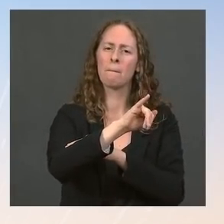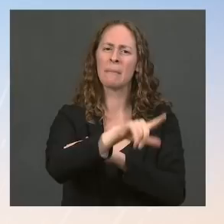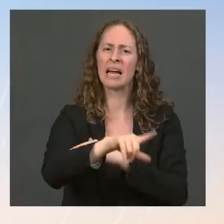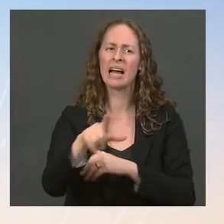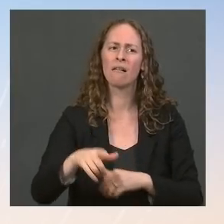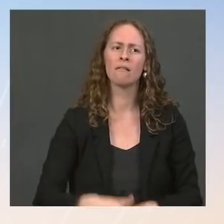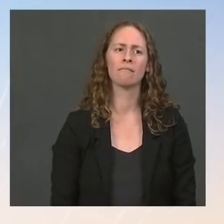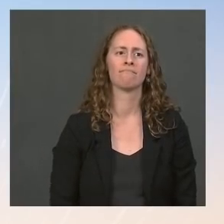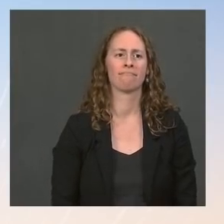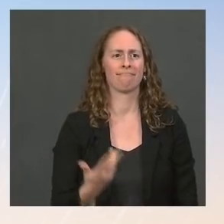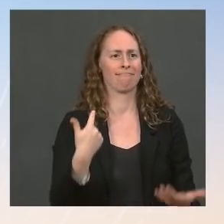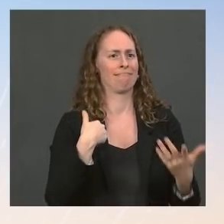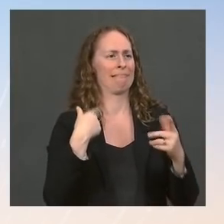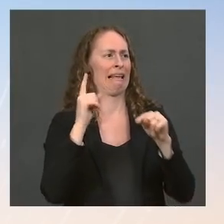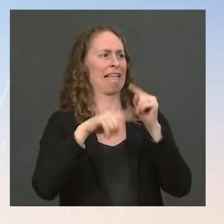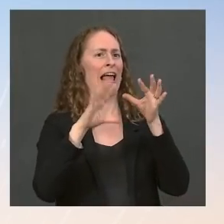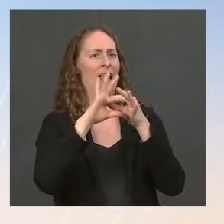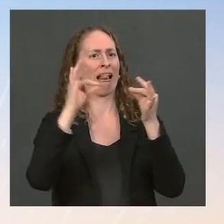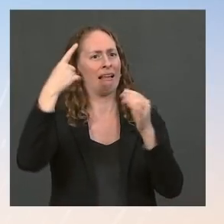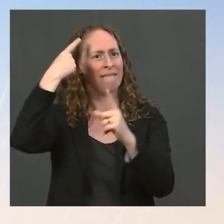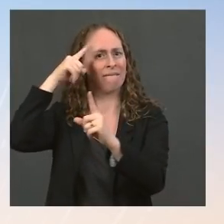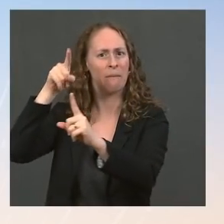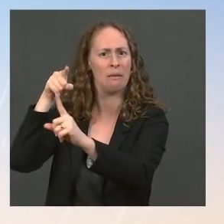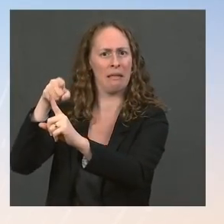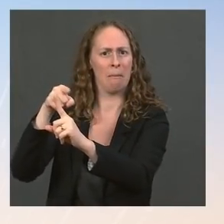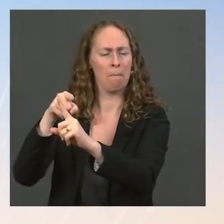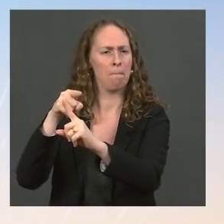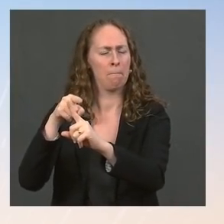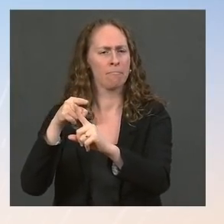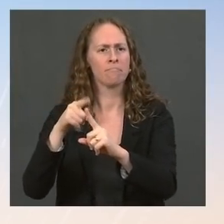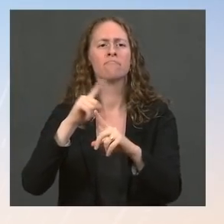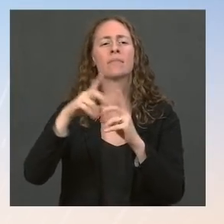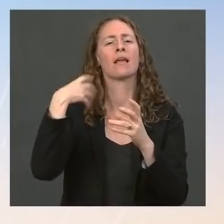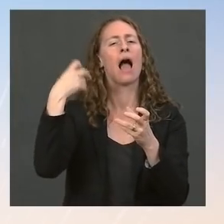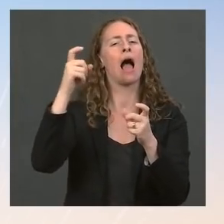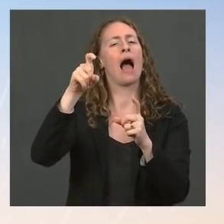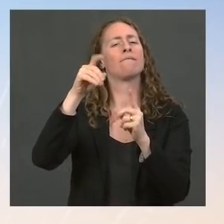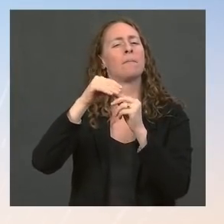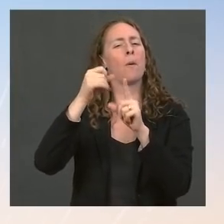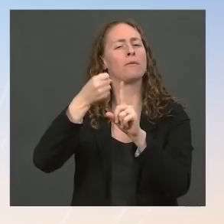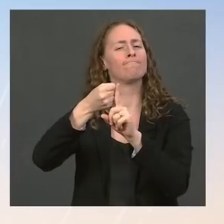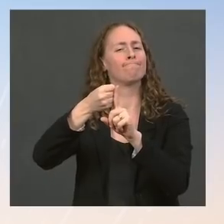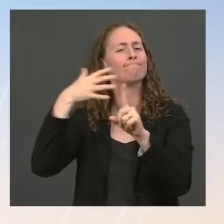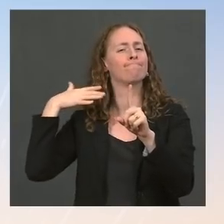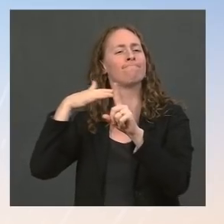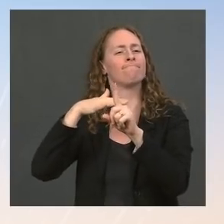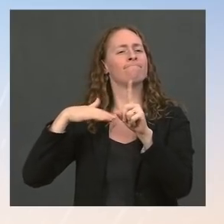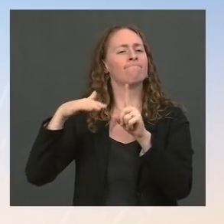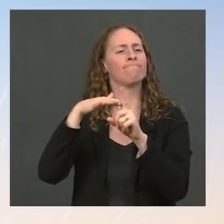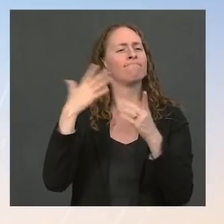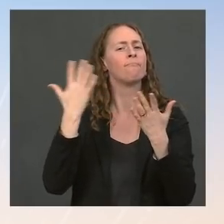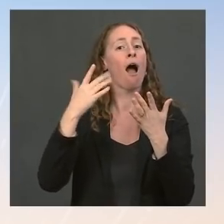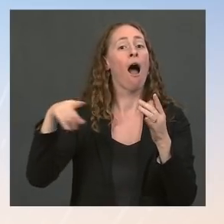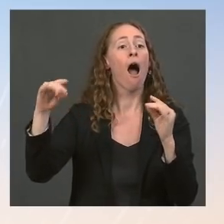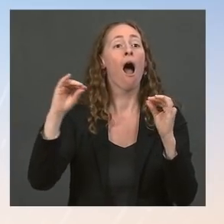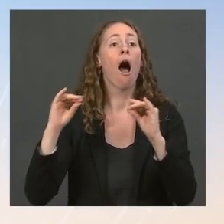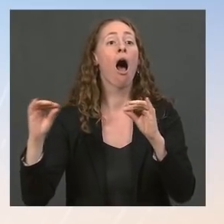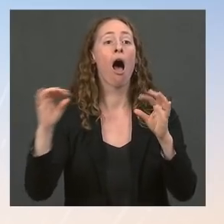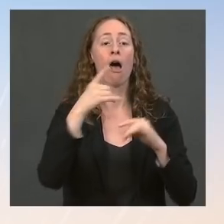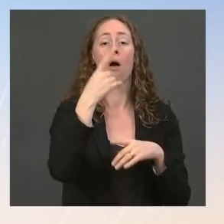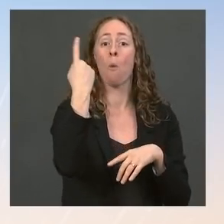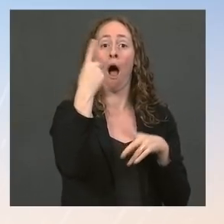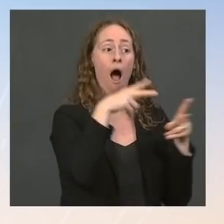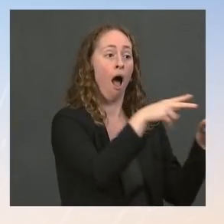Senator Sanders, but I would say that there's more context of what a number of members of the Progressive Caucus are saying. What they want is they want a